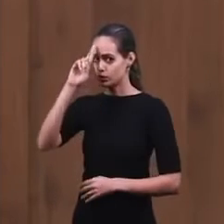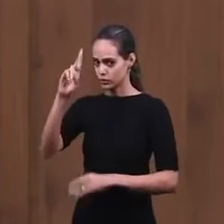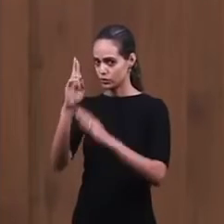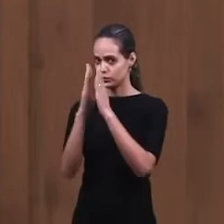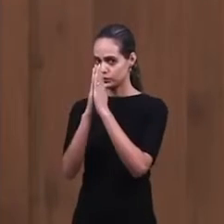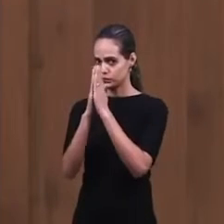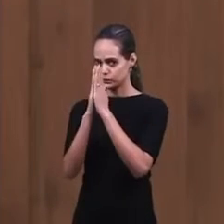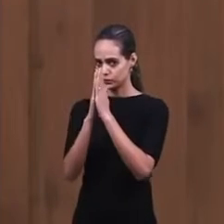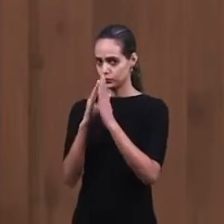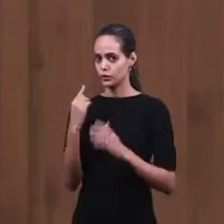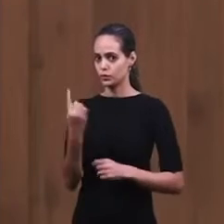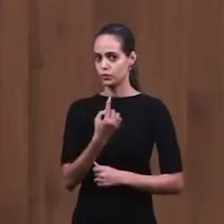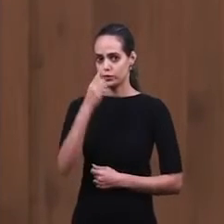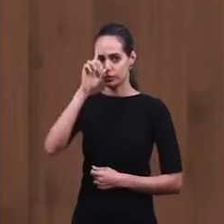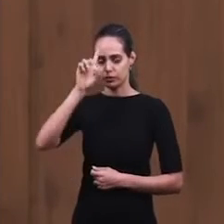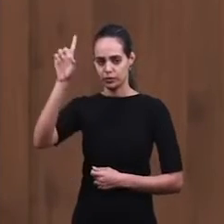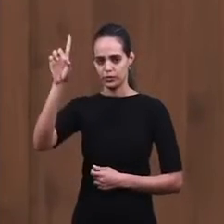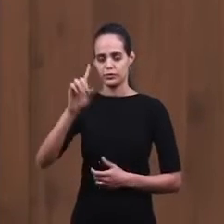to our God.